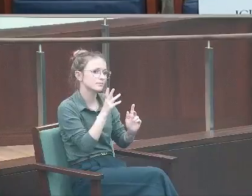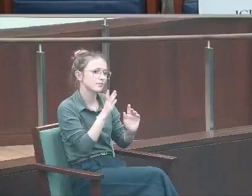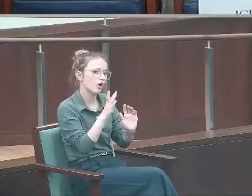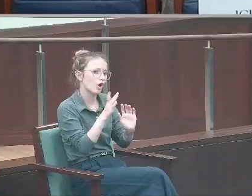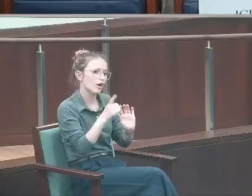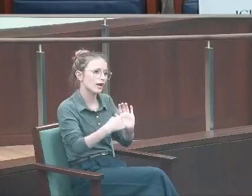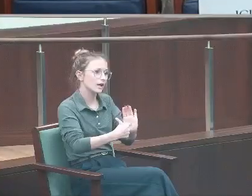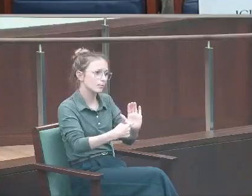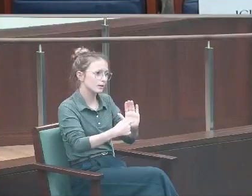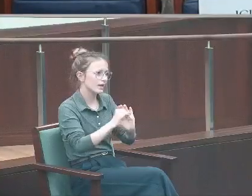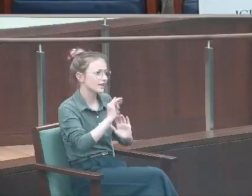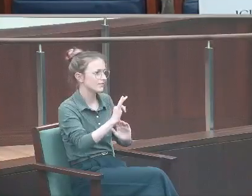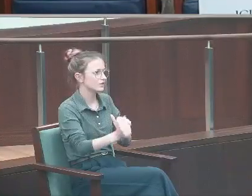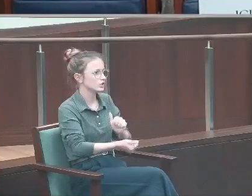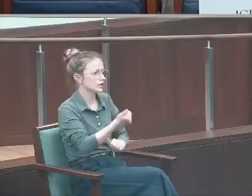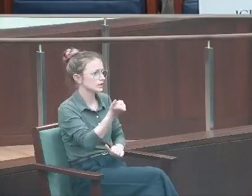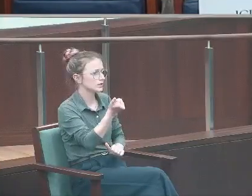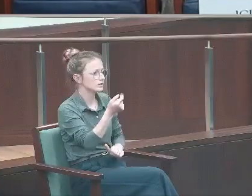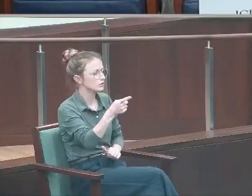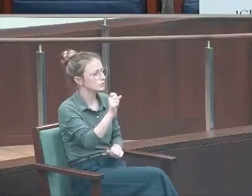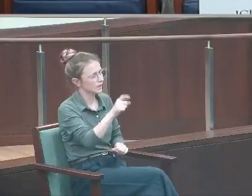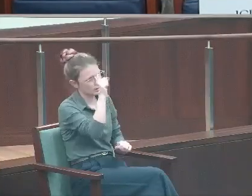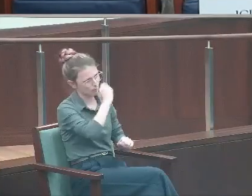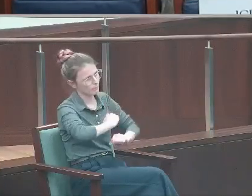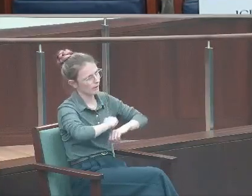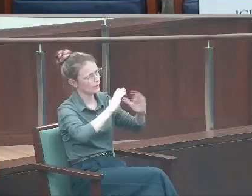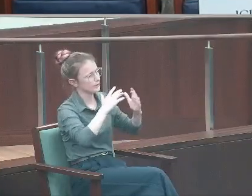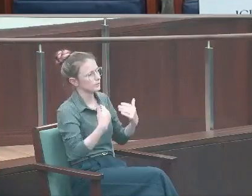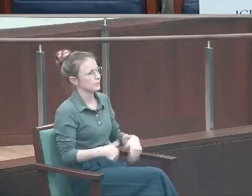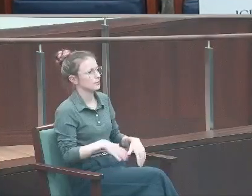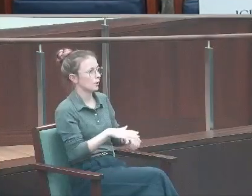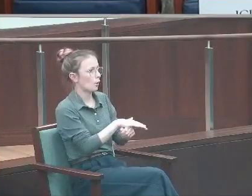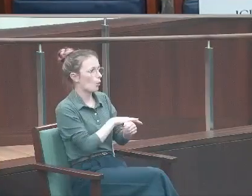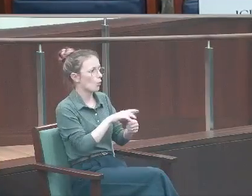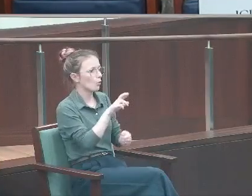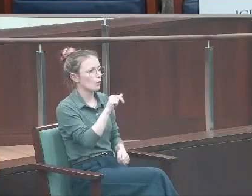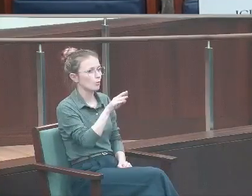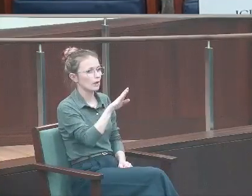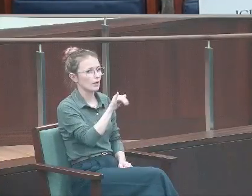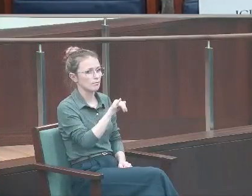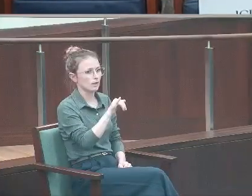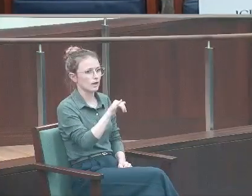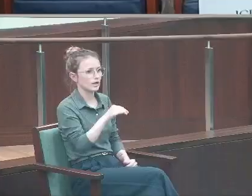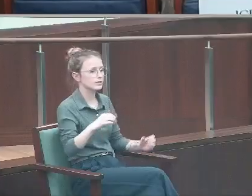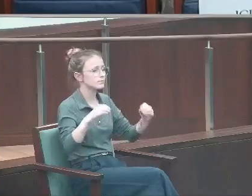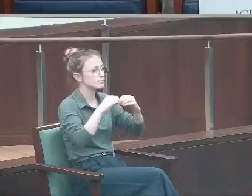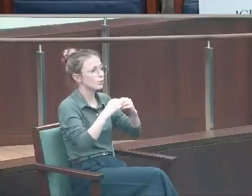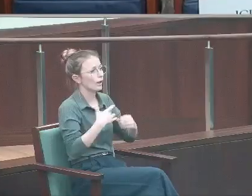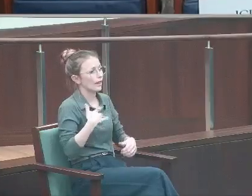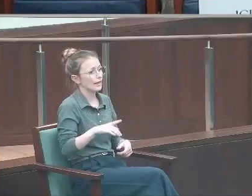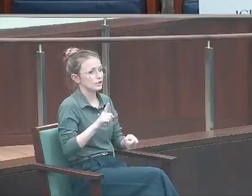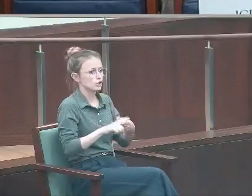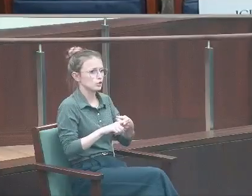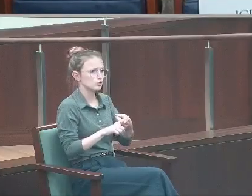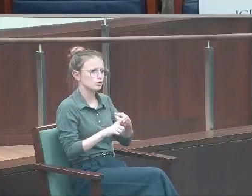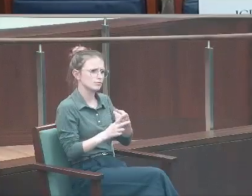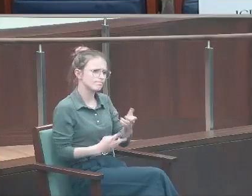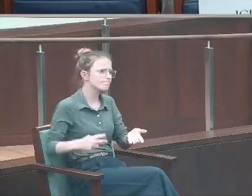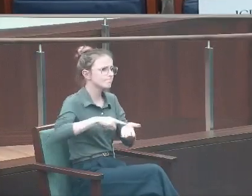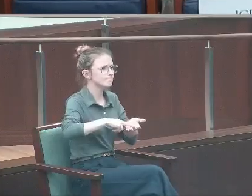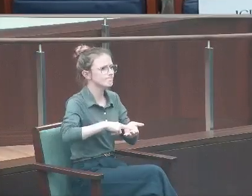implicated when it is threatened, right? You can imagine that a local rabbi is much more likely to rise up if there's some kind of threat